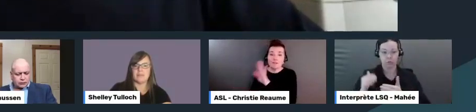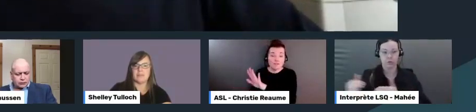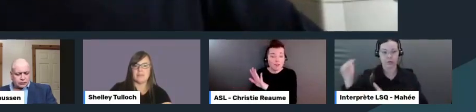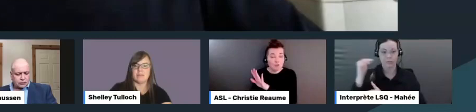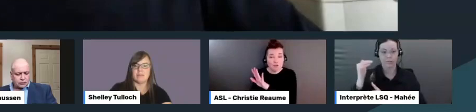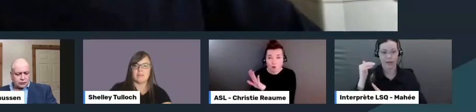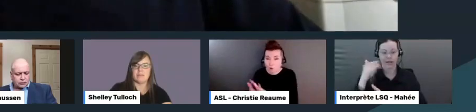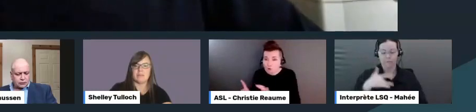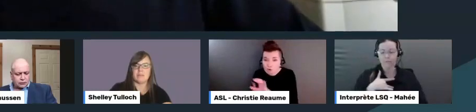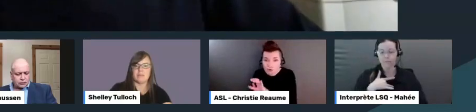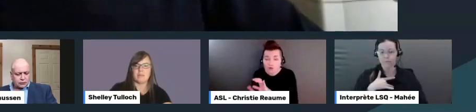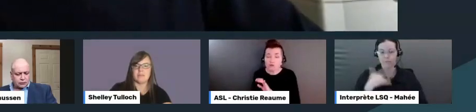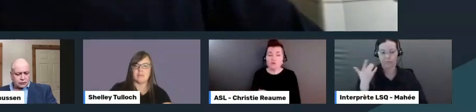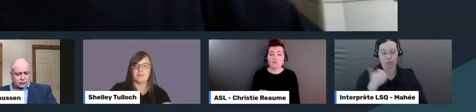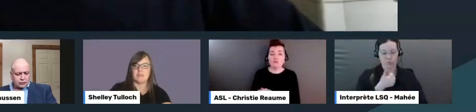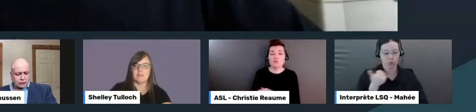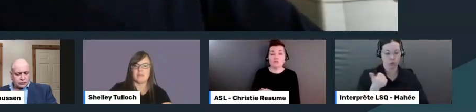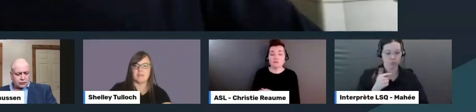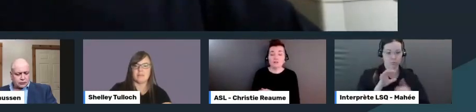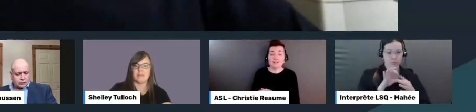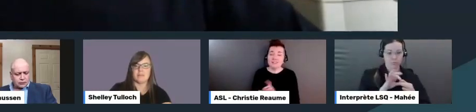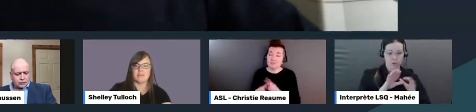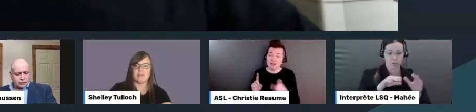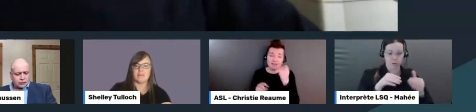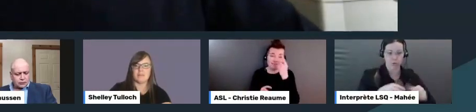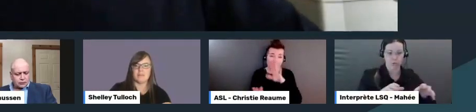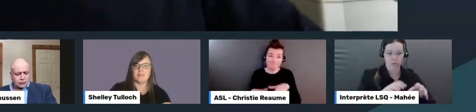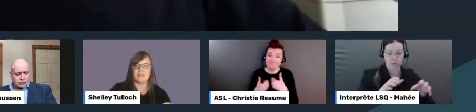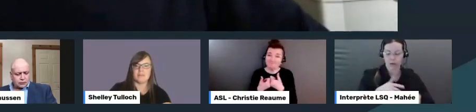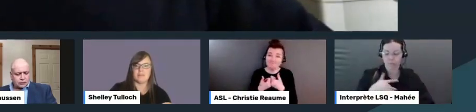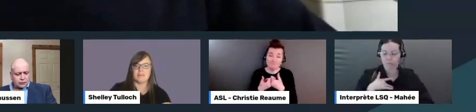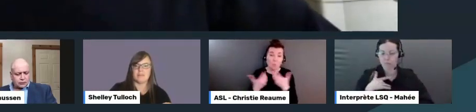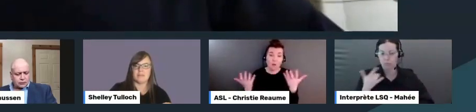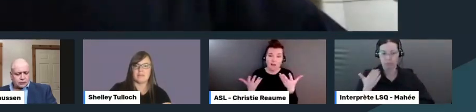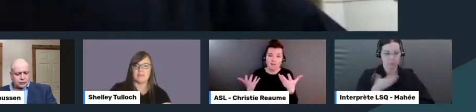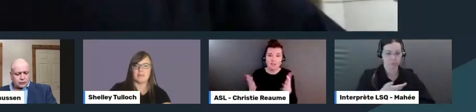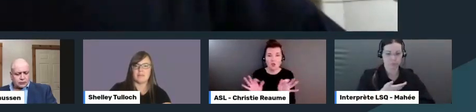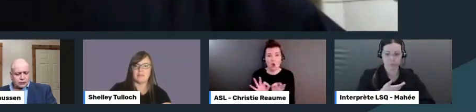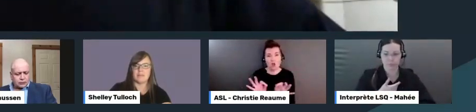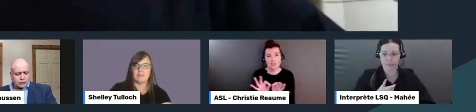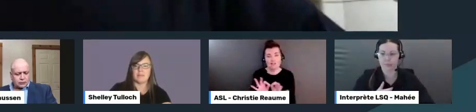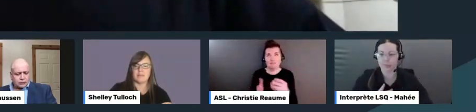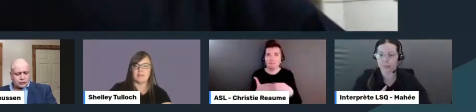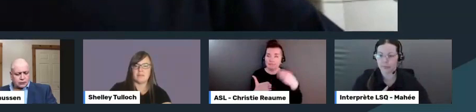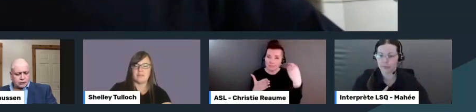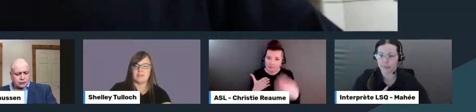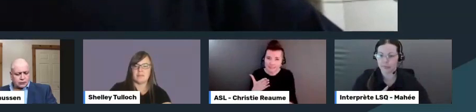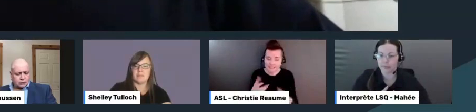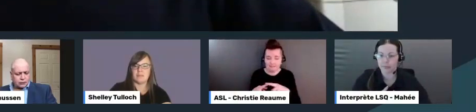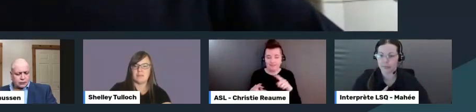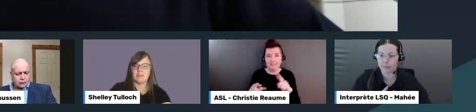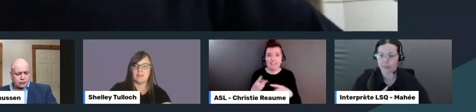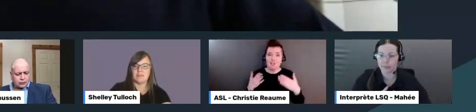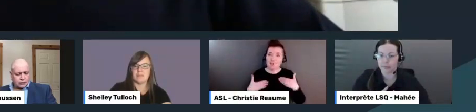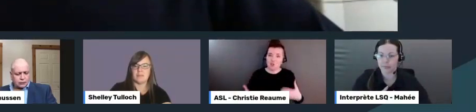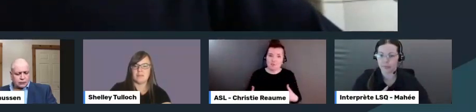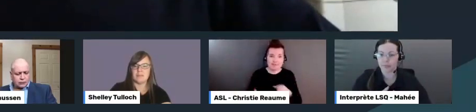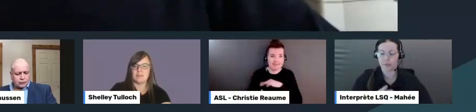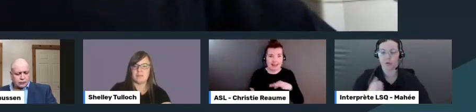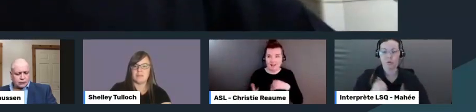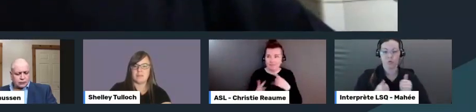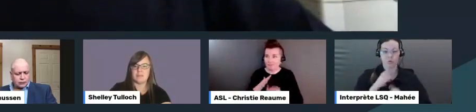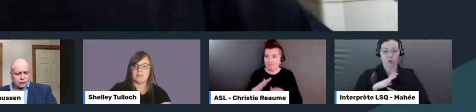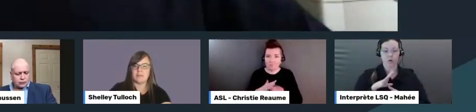They were challenging in terms of cost, human effort, and ongoing institutional support.